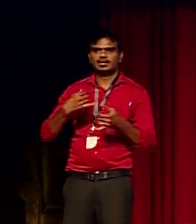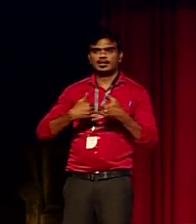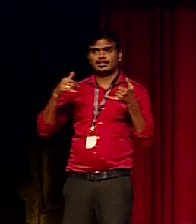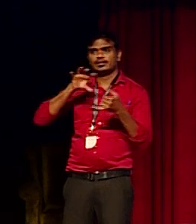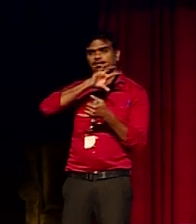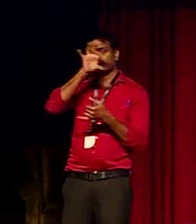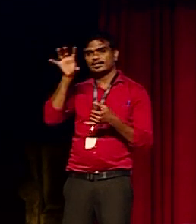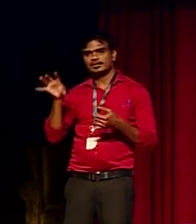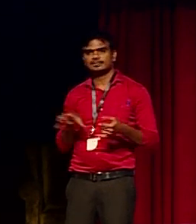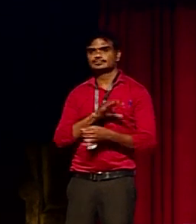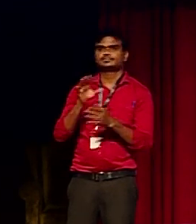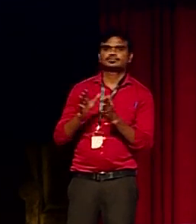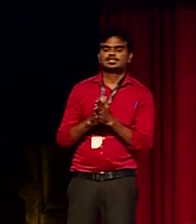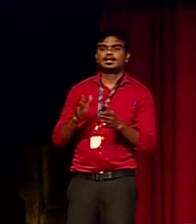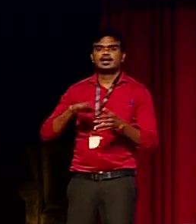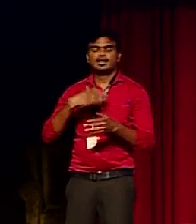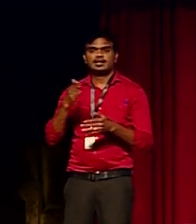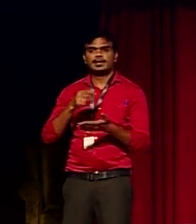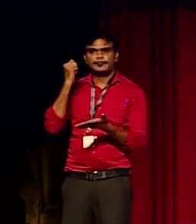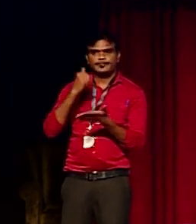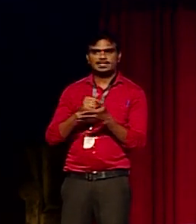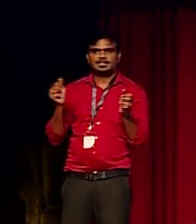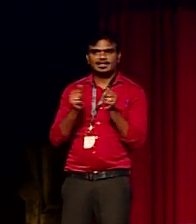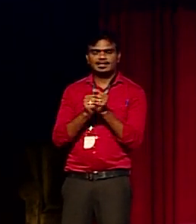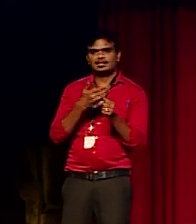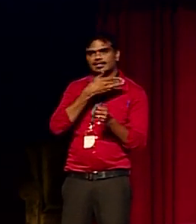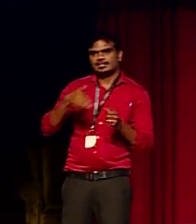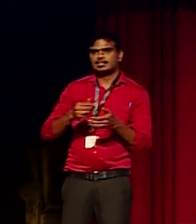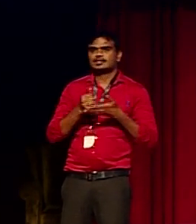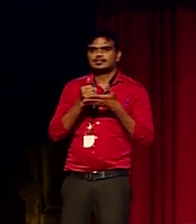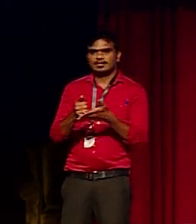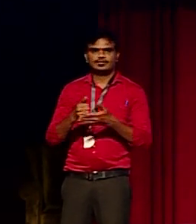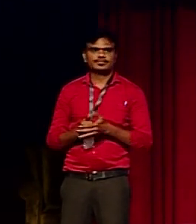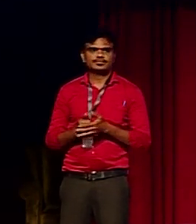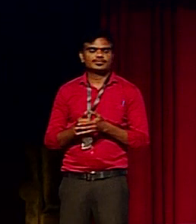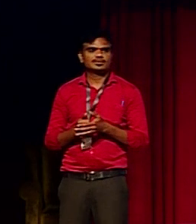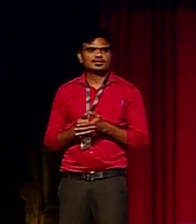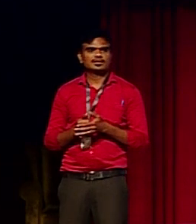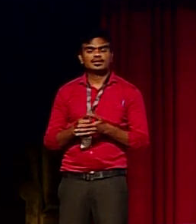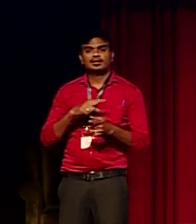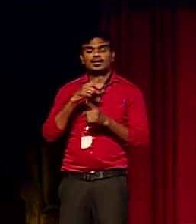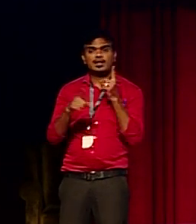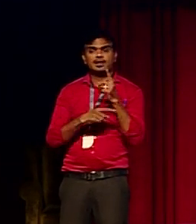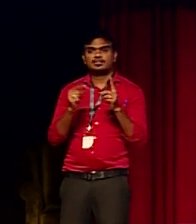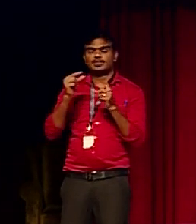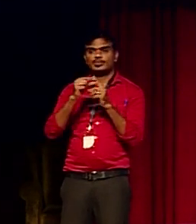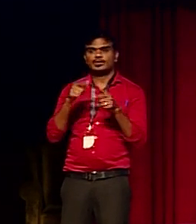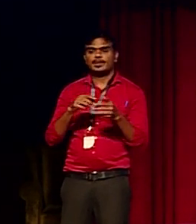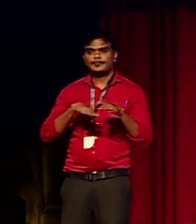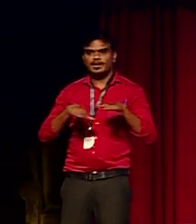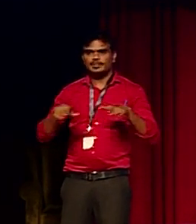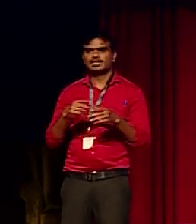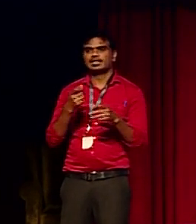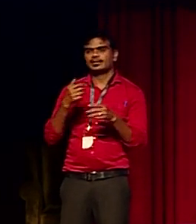country. And I must add that since we serve a large proportion of people from the bottom